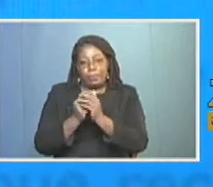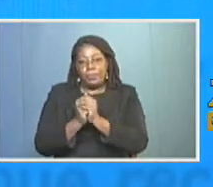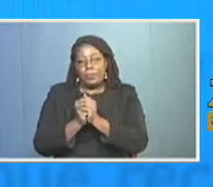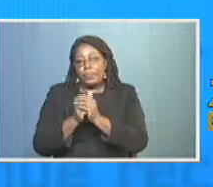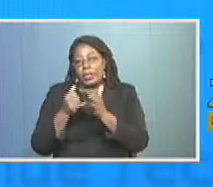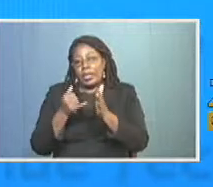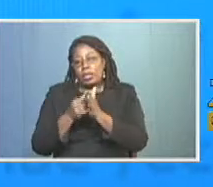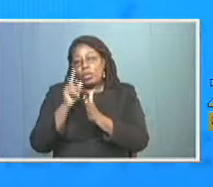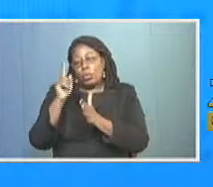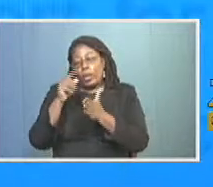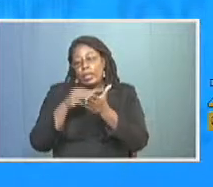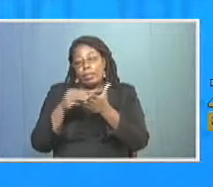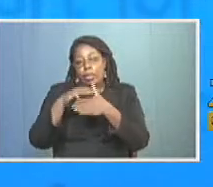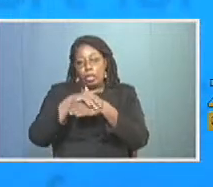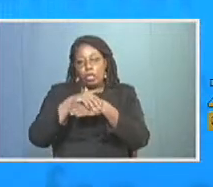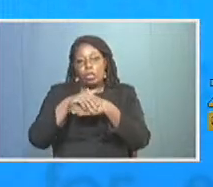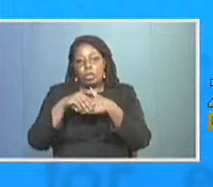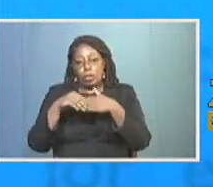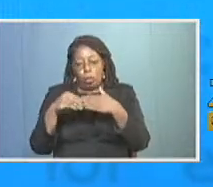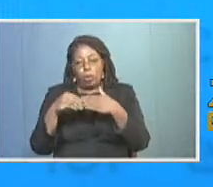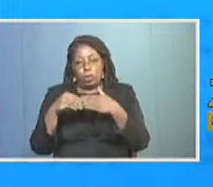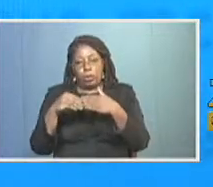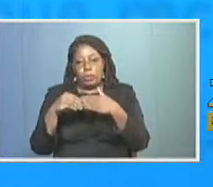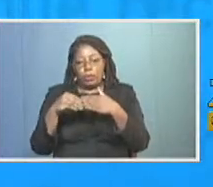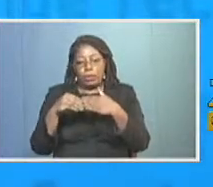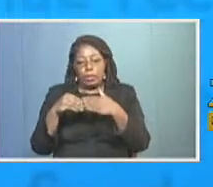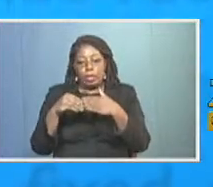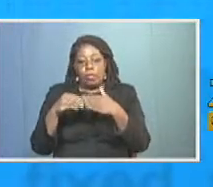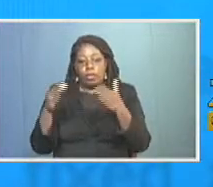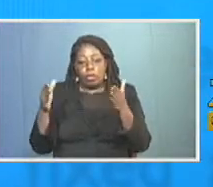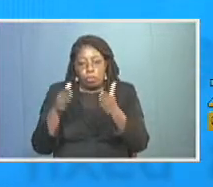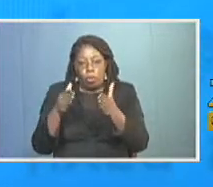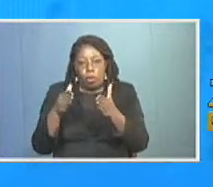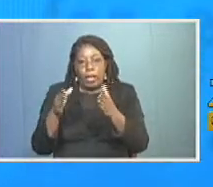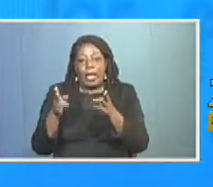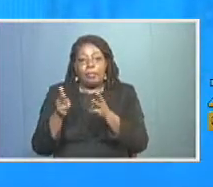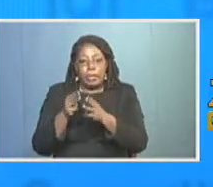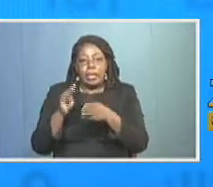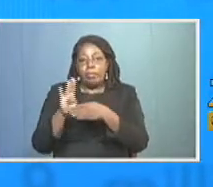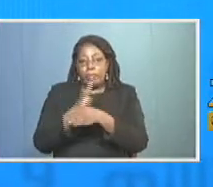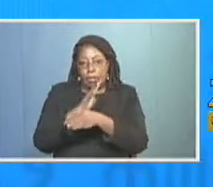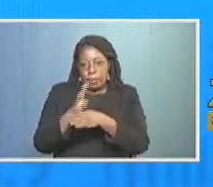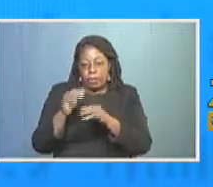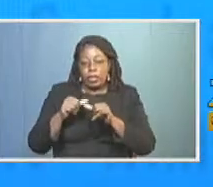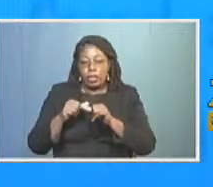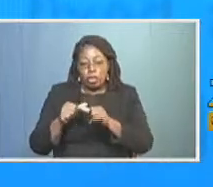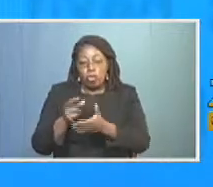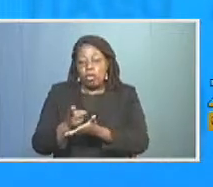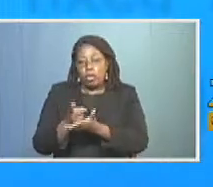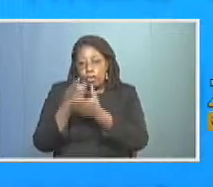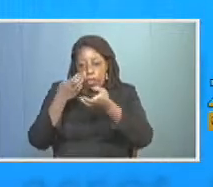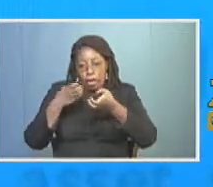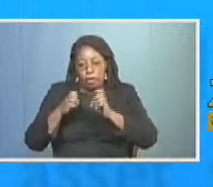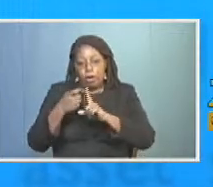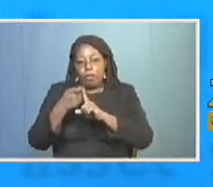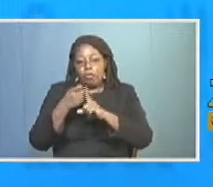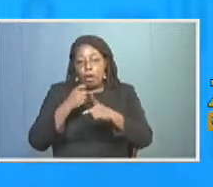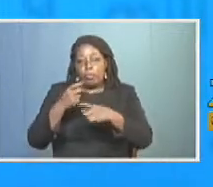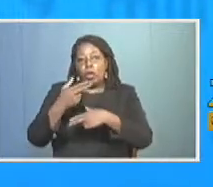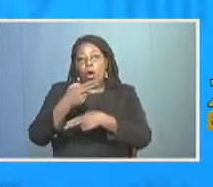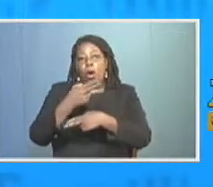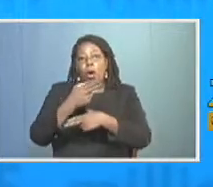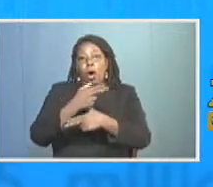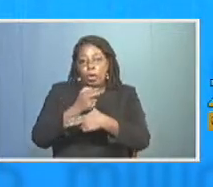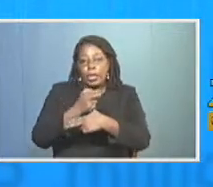million in support for small and medium-sized enterprises, $7.6 million to continue recovery efforts from Hurricane Dorian,